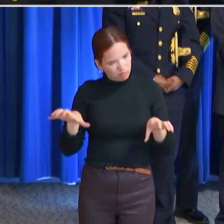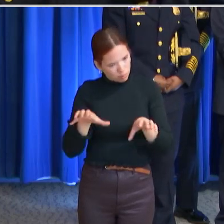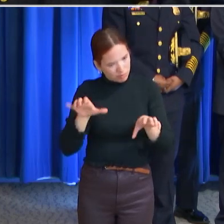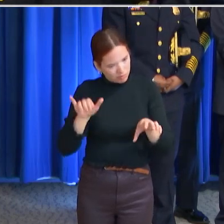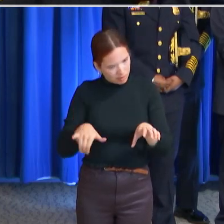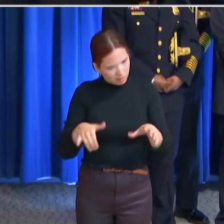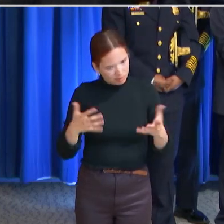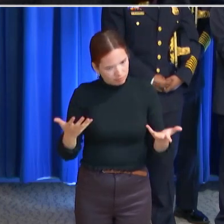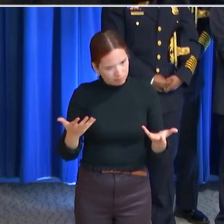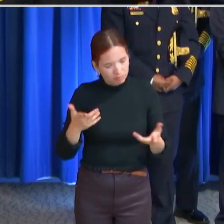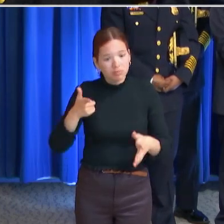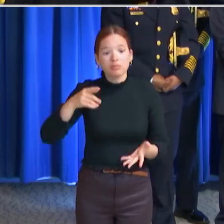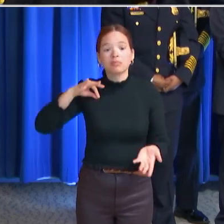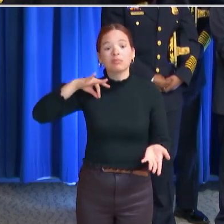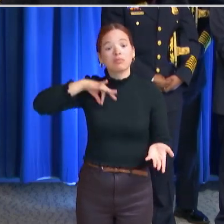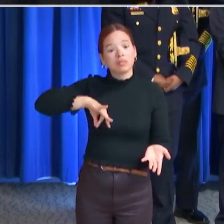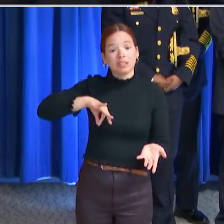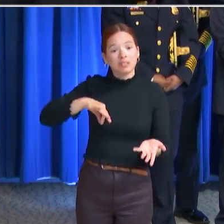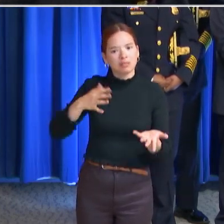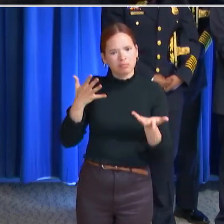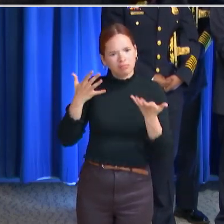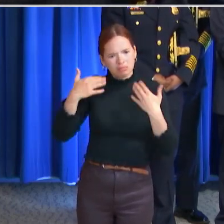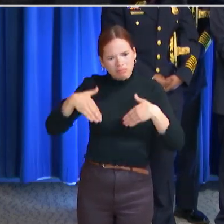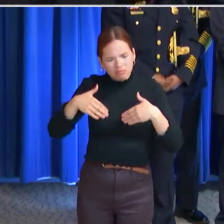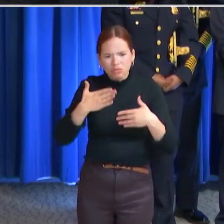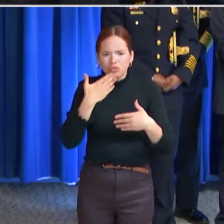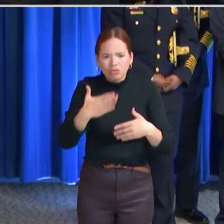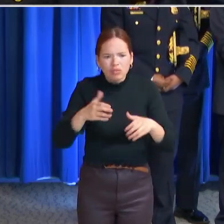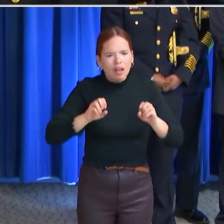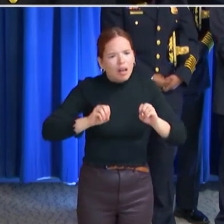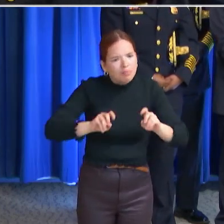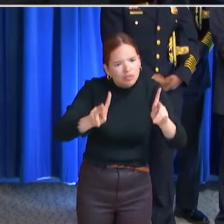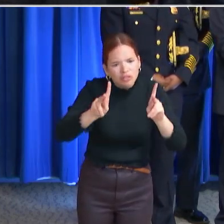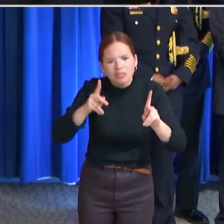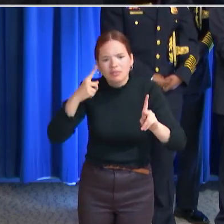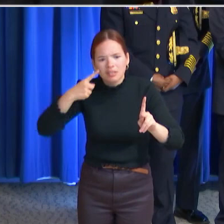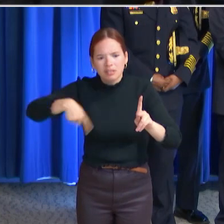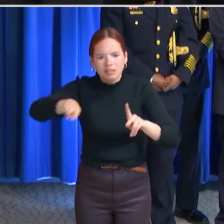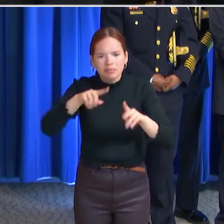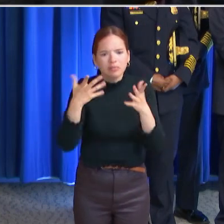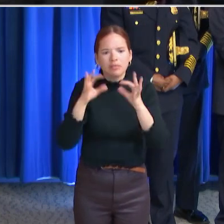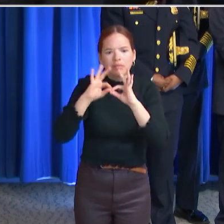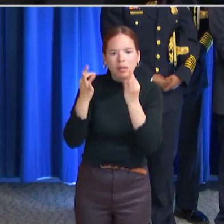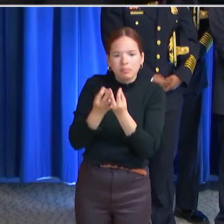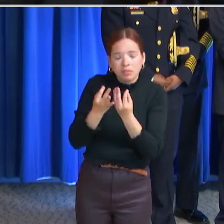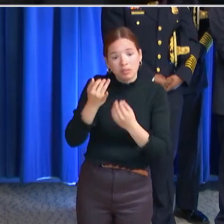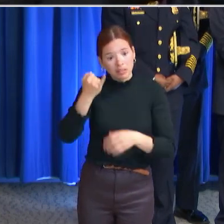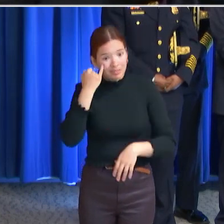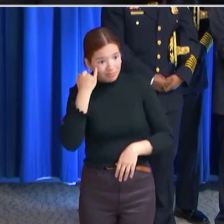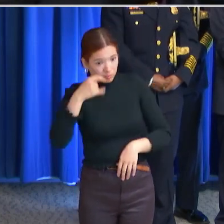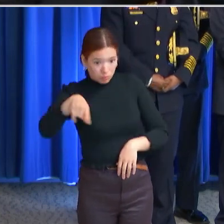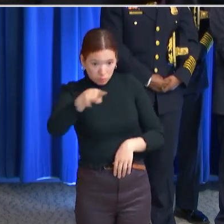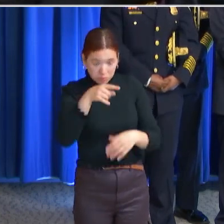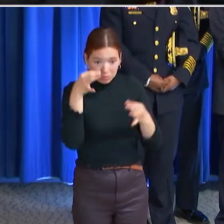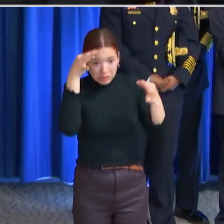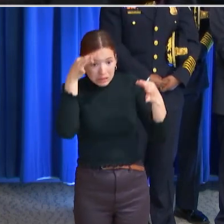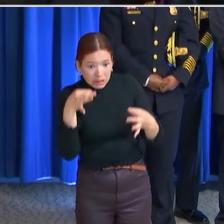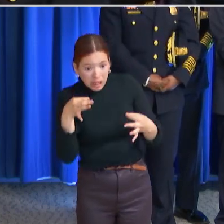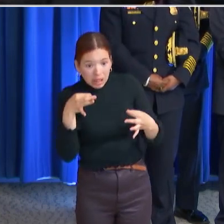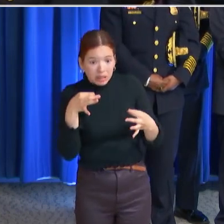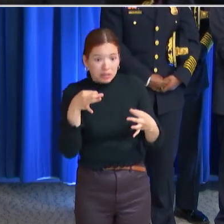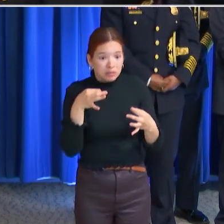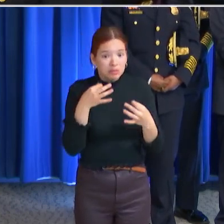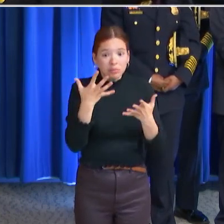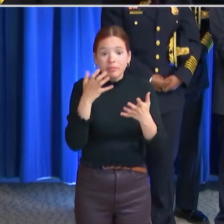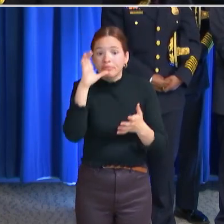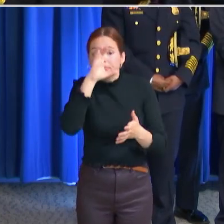the great opportunity for himself and his family, if he so chooses, to have a whole another career, giving